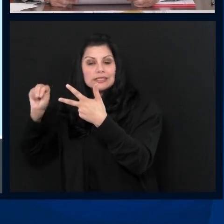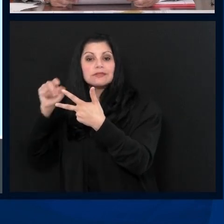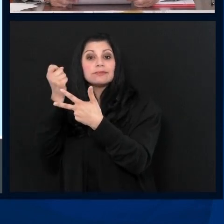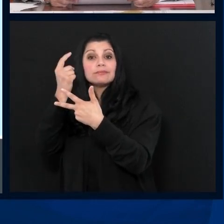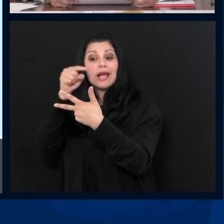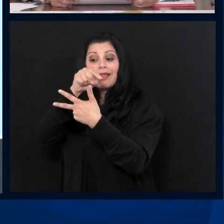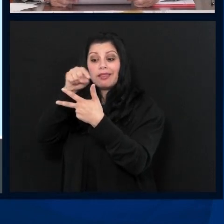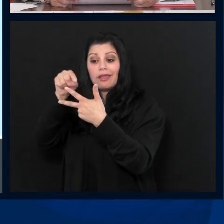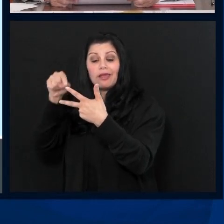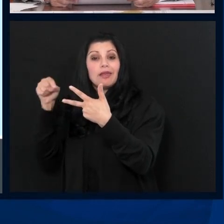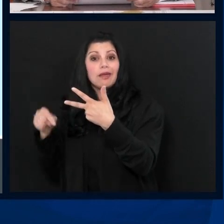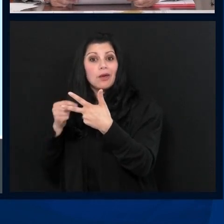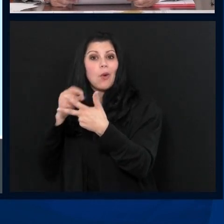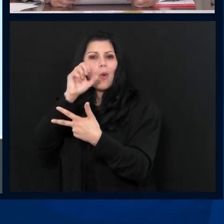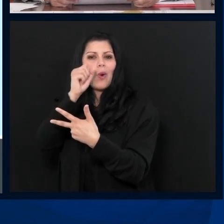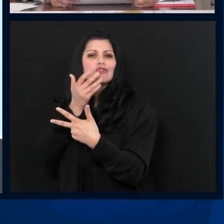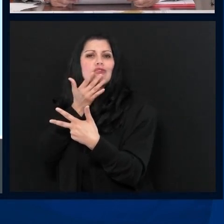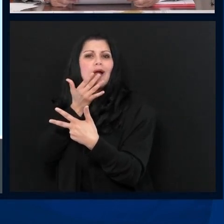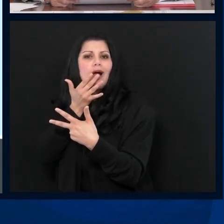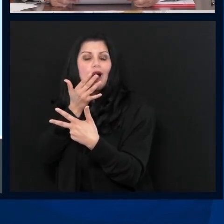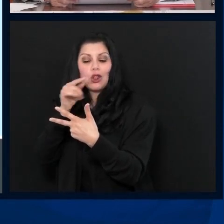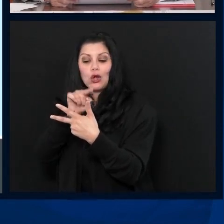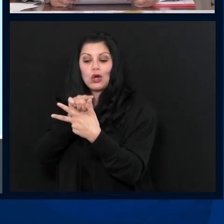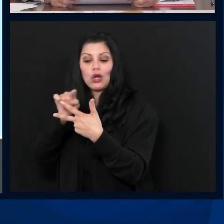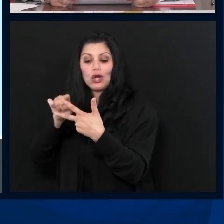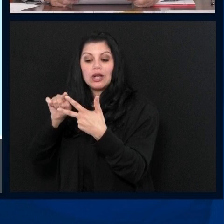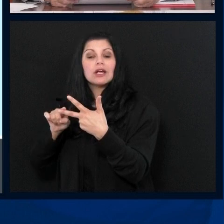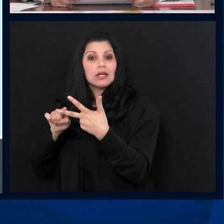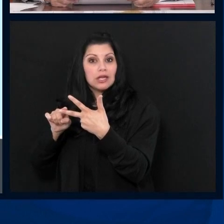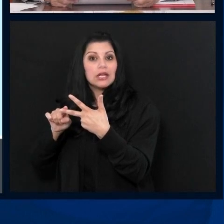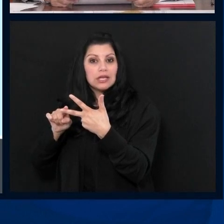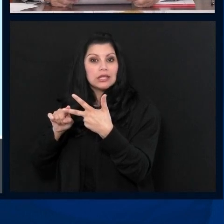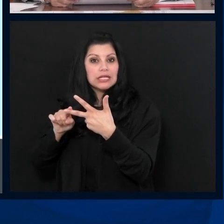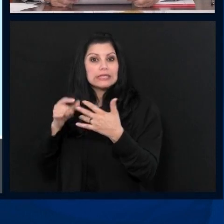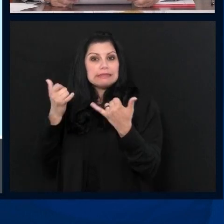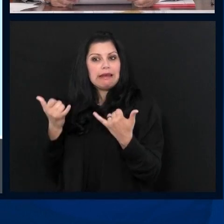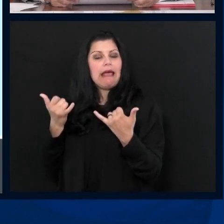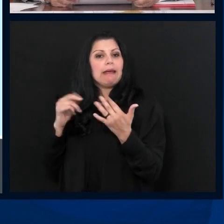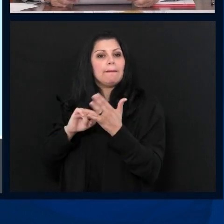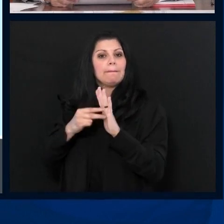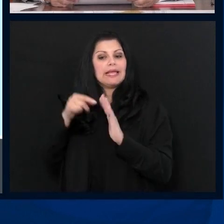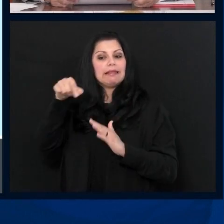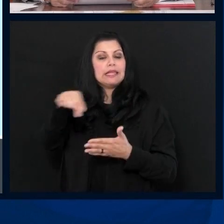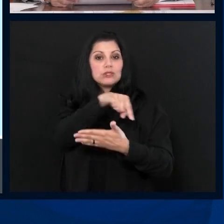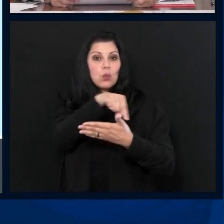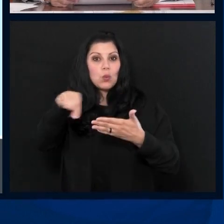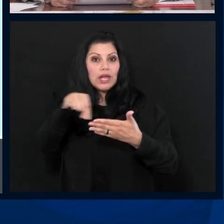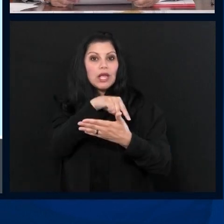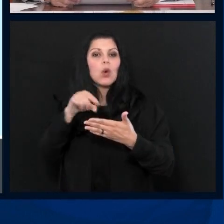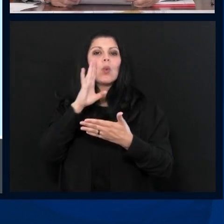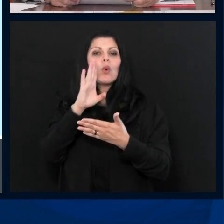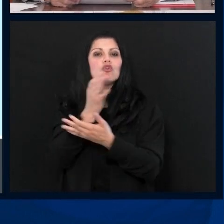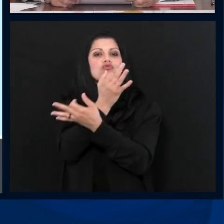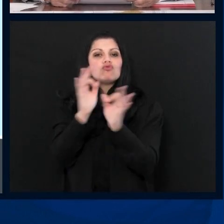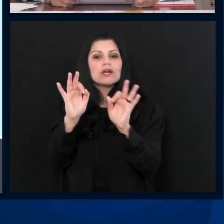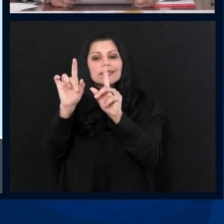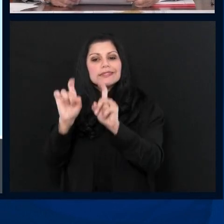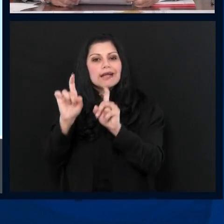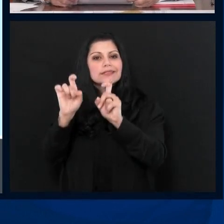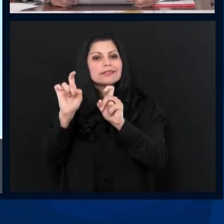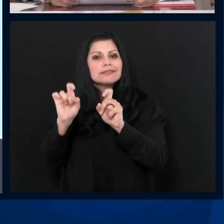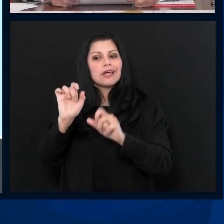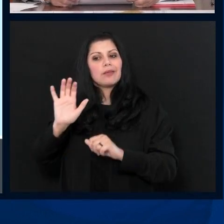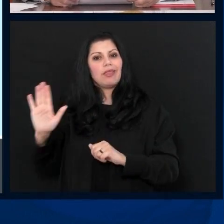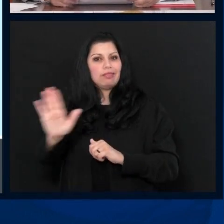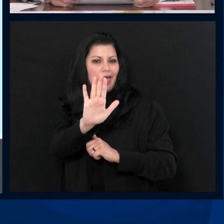orange today, and this week we'll be offering additional free testing in all three counties. And I